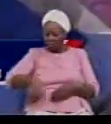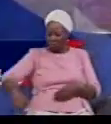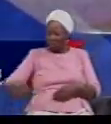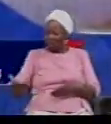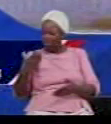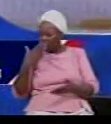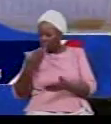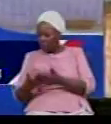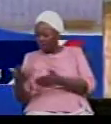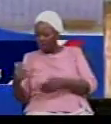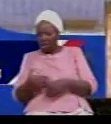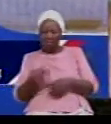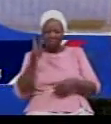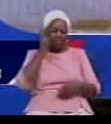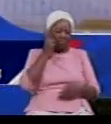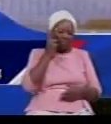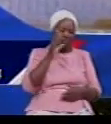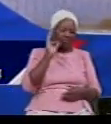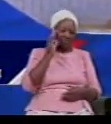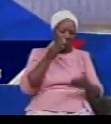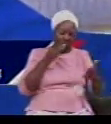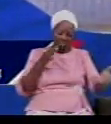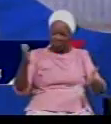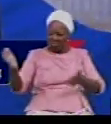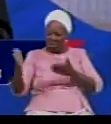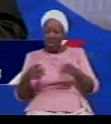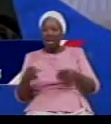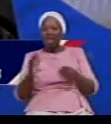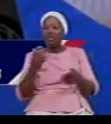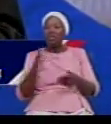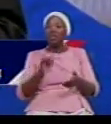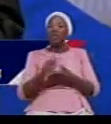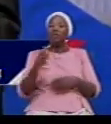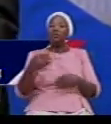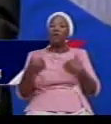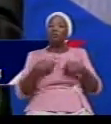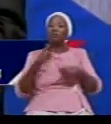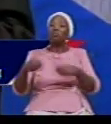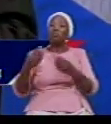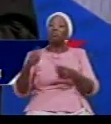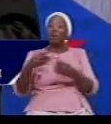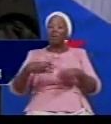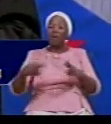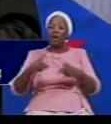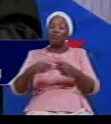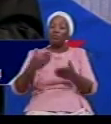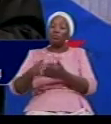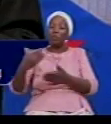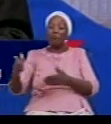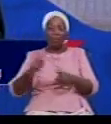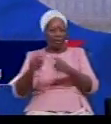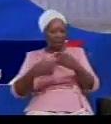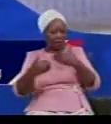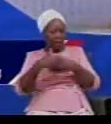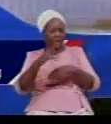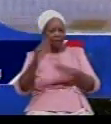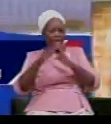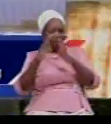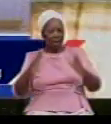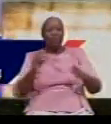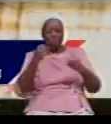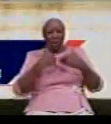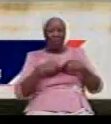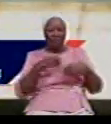have things that you might pay for in the market, but at the back of their houses they